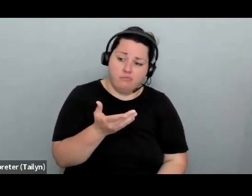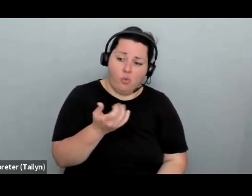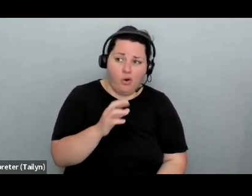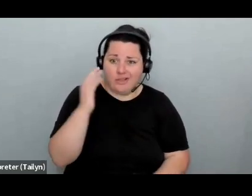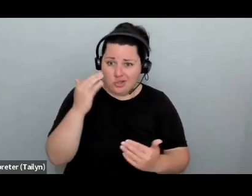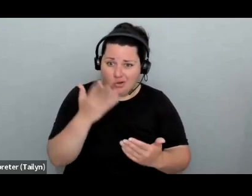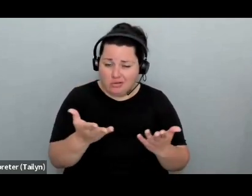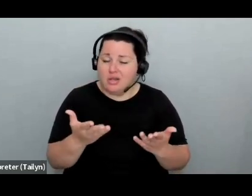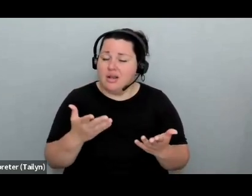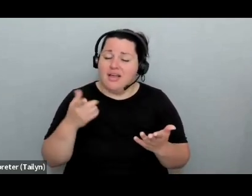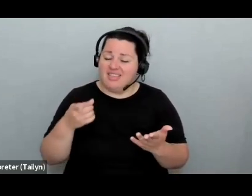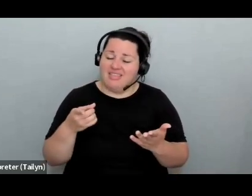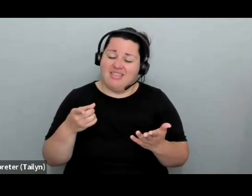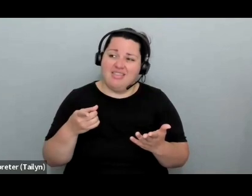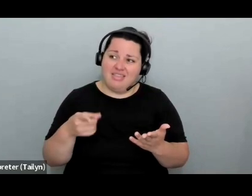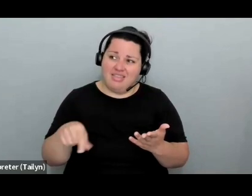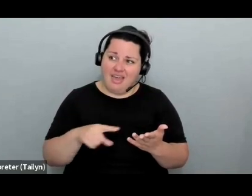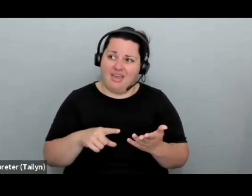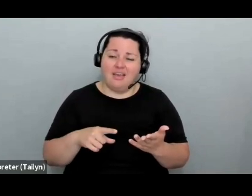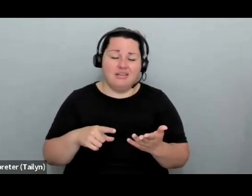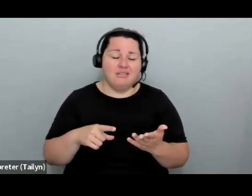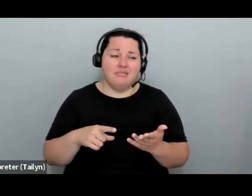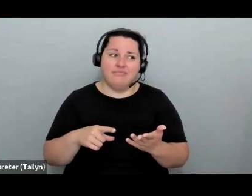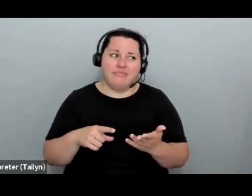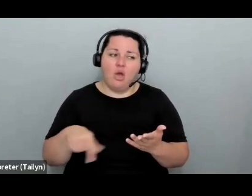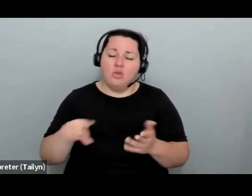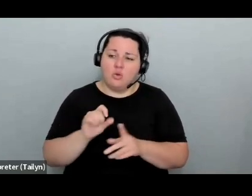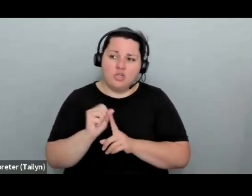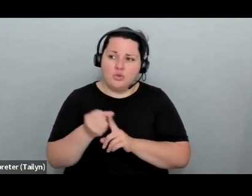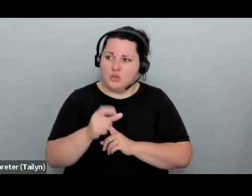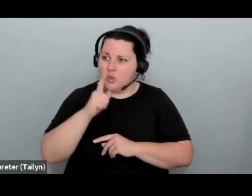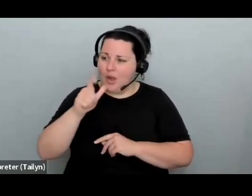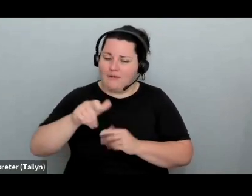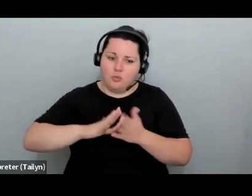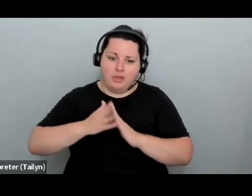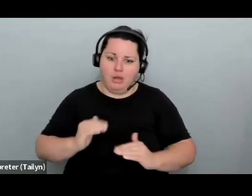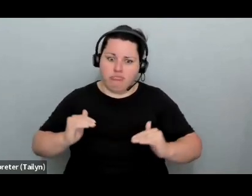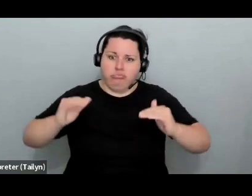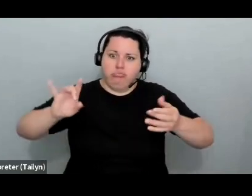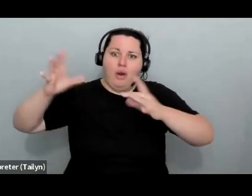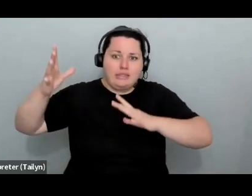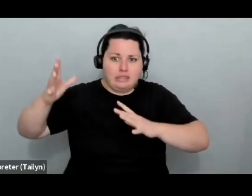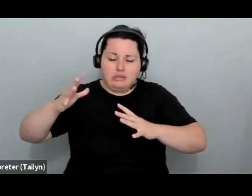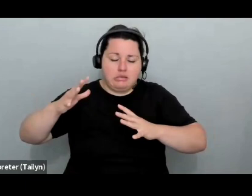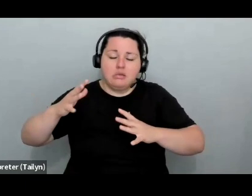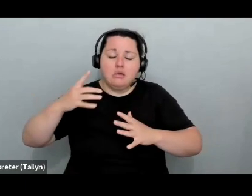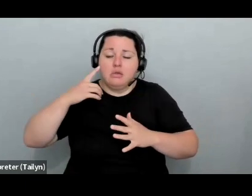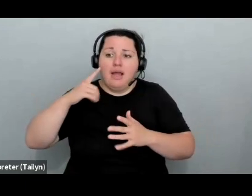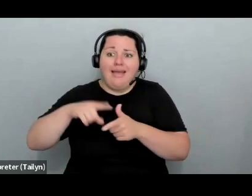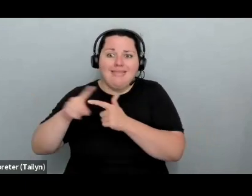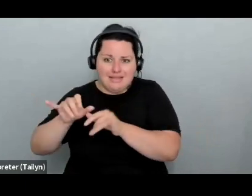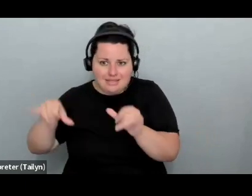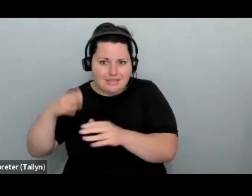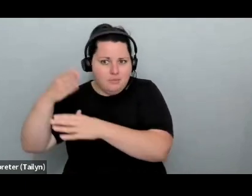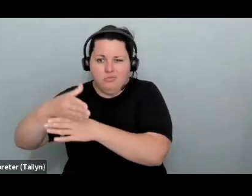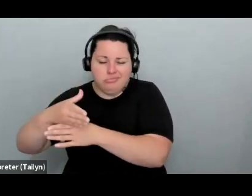And oftentimes situations should not have to rise to a level of crisis for a system to intervene and